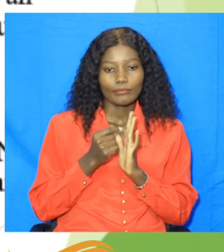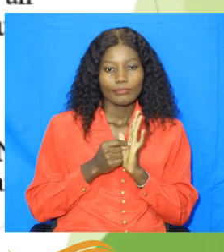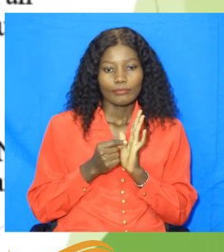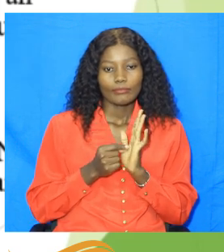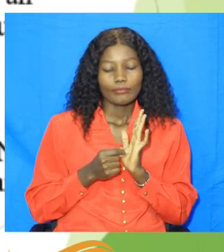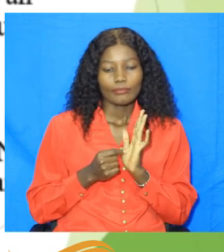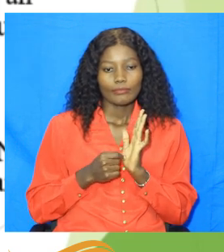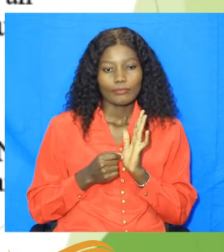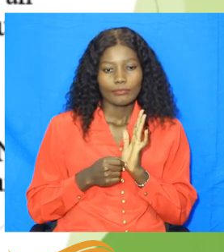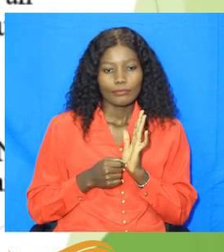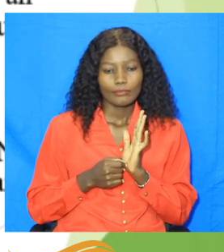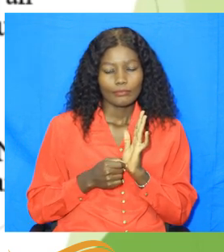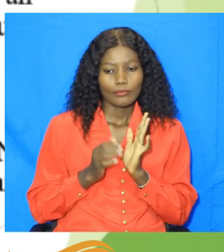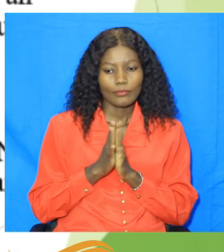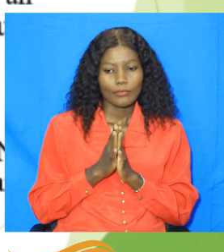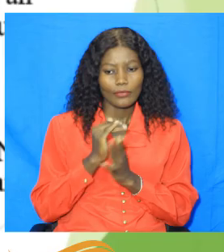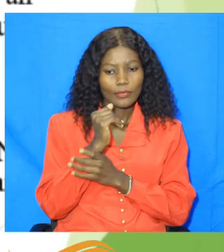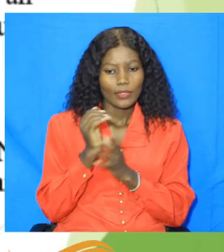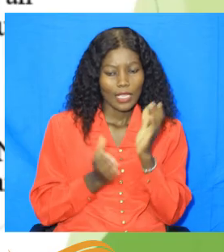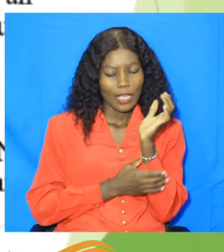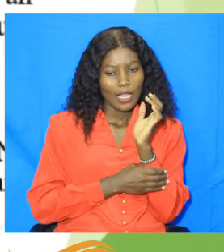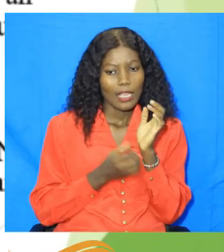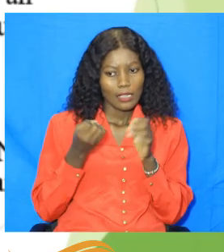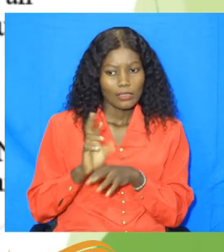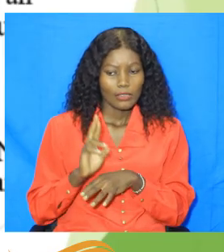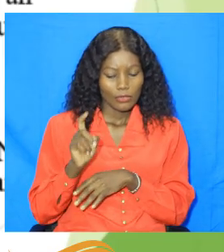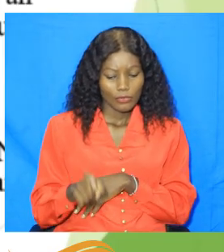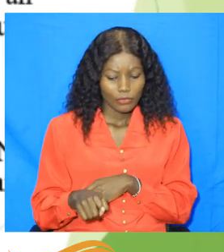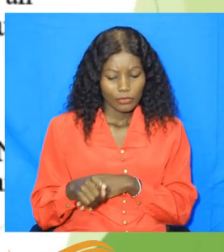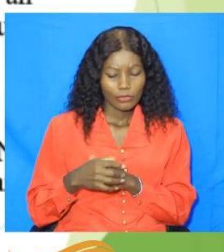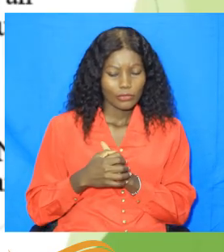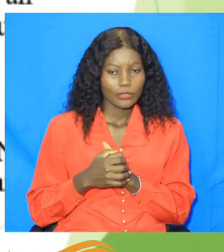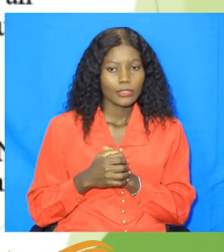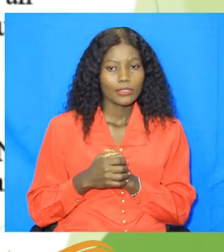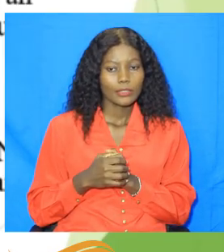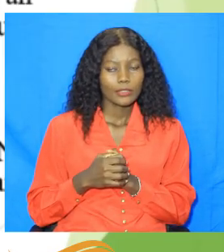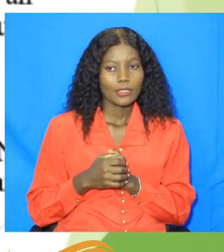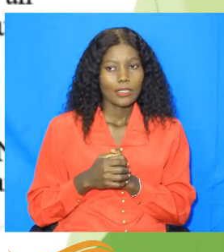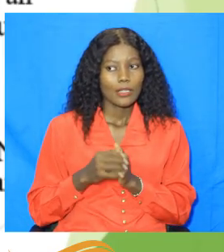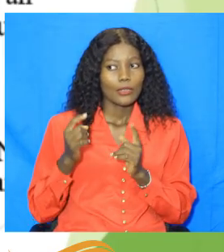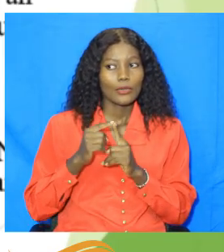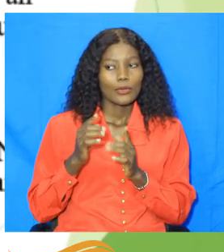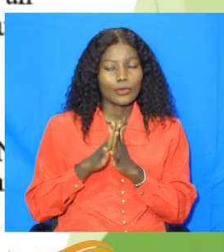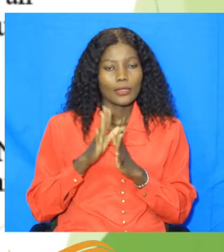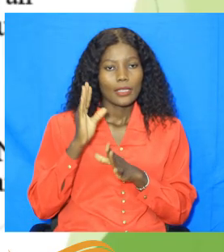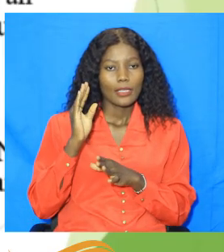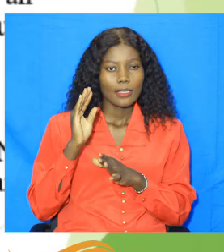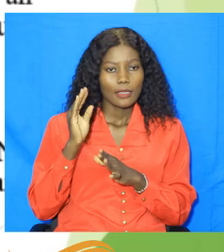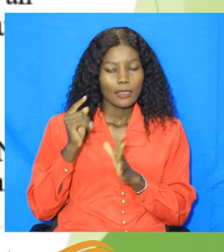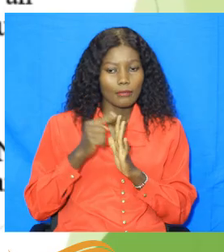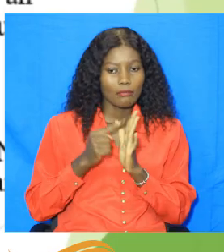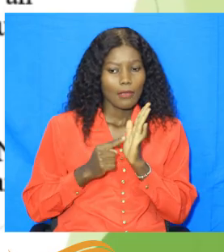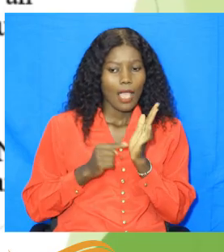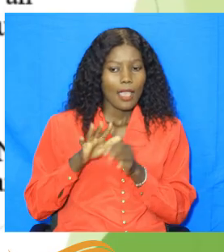the hand or the foot executed with control to the scoring areas. And